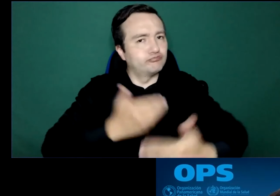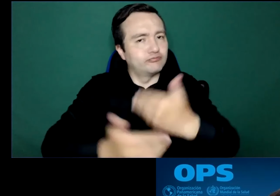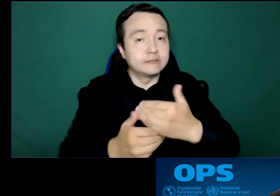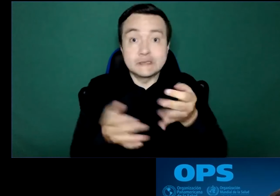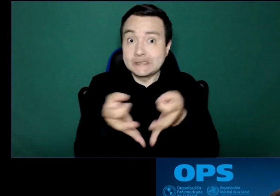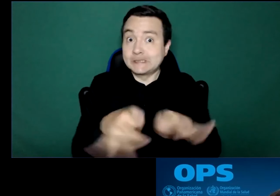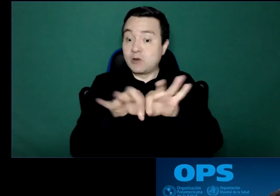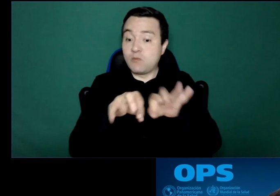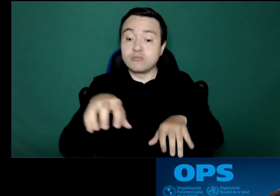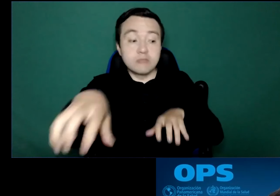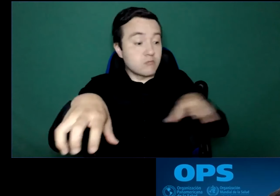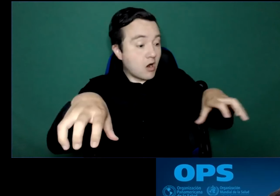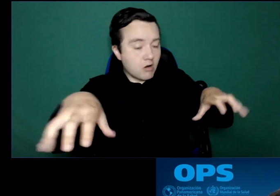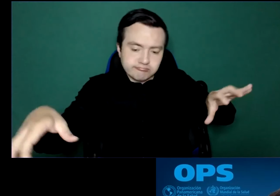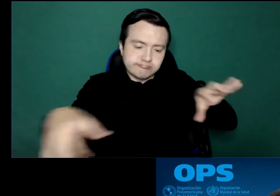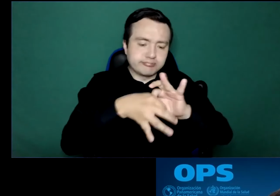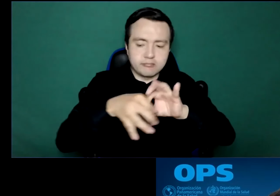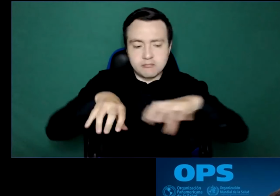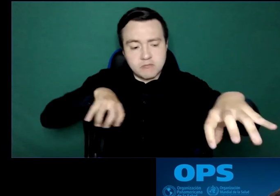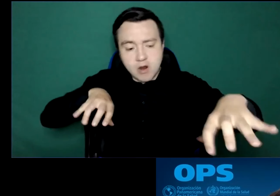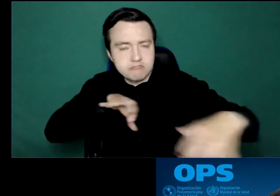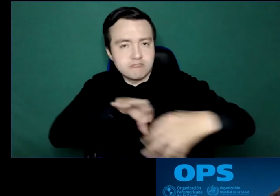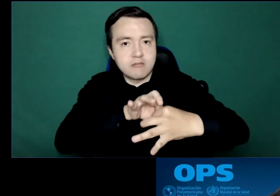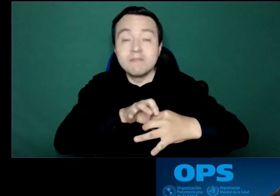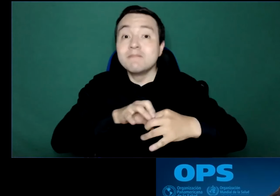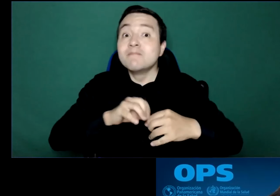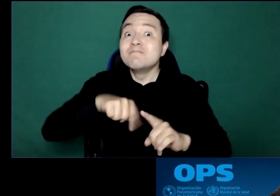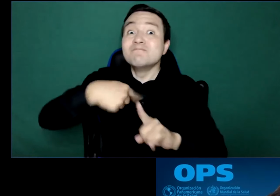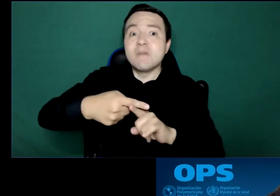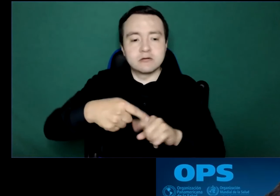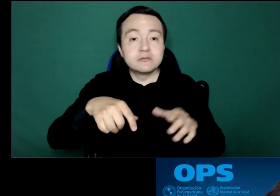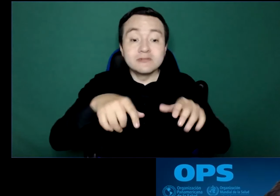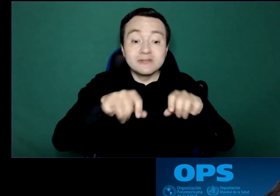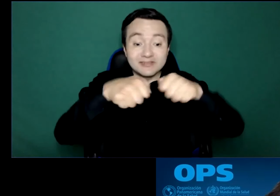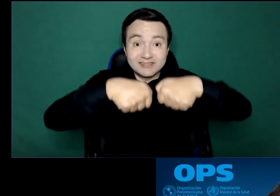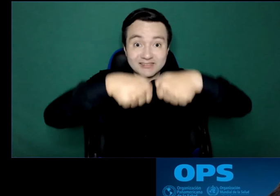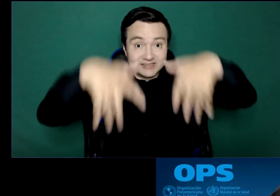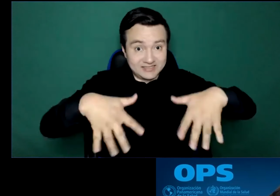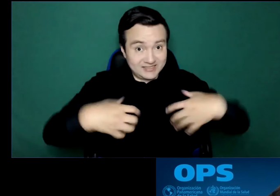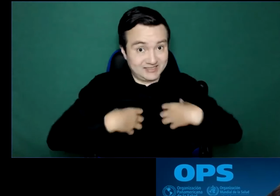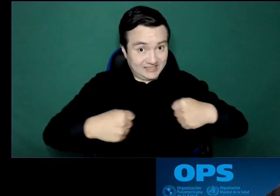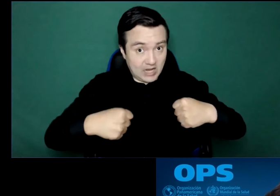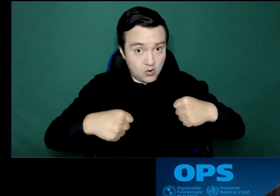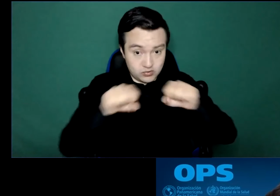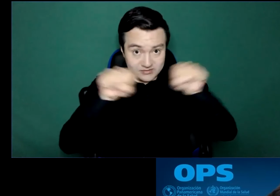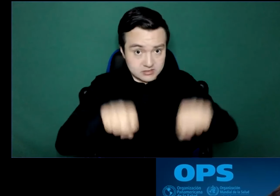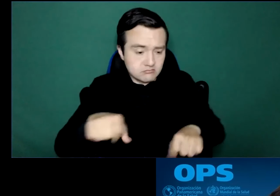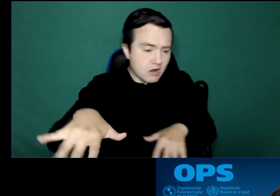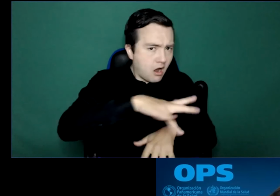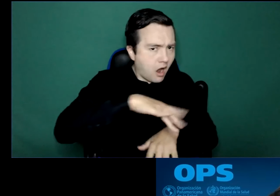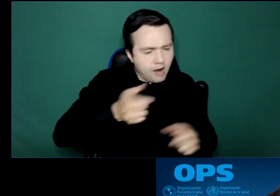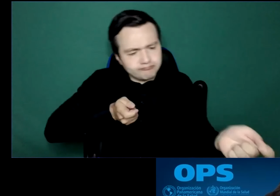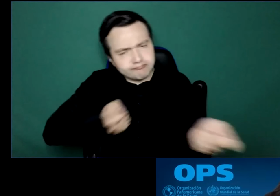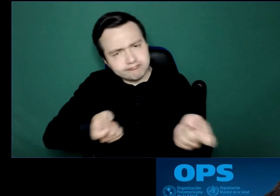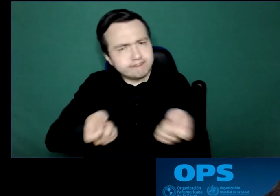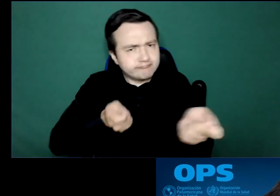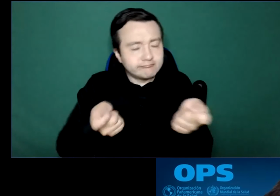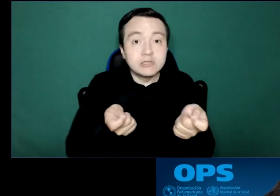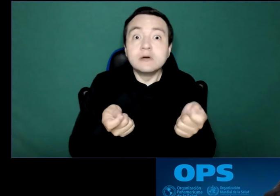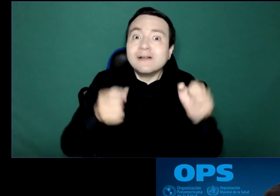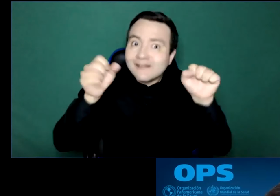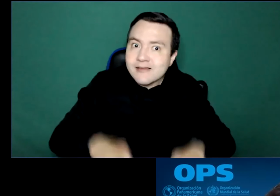intersectorial actions, strengthening governance in health systems, increase commitment and